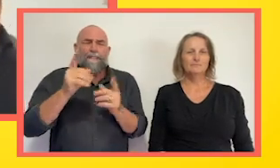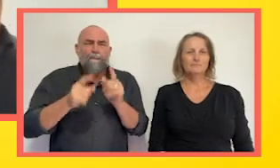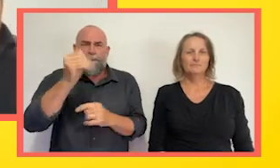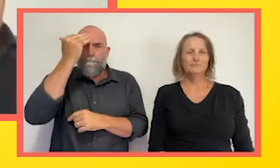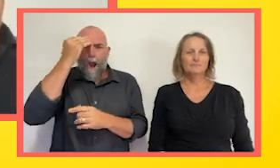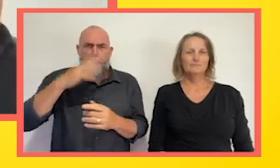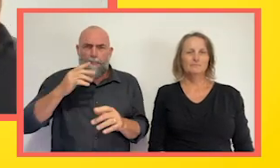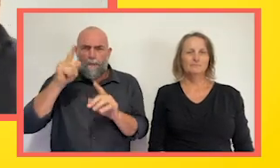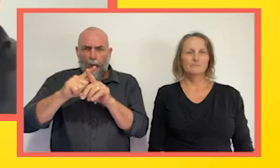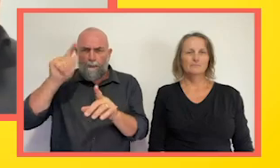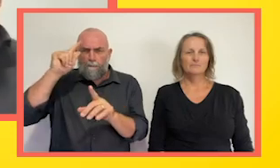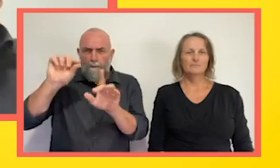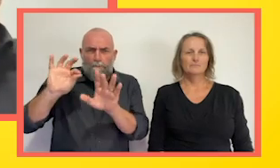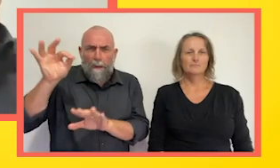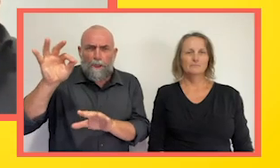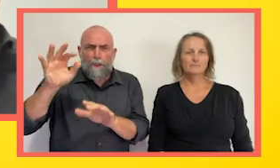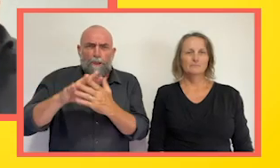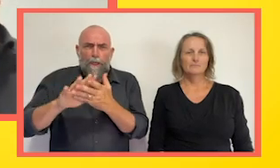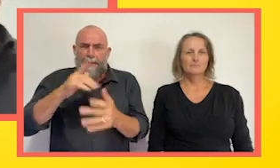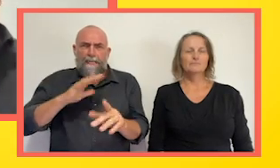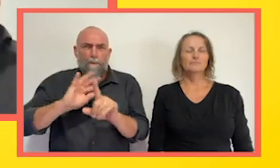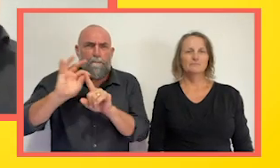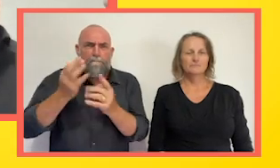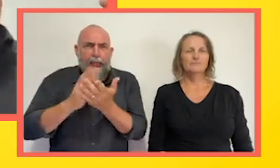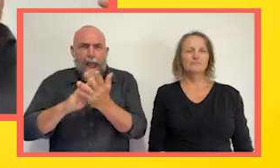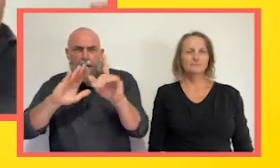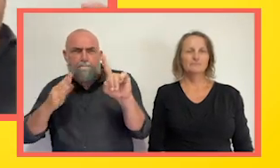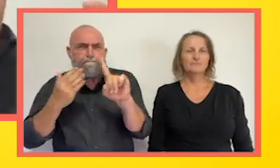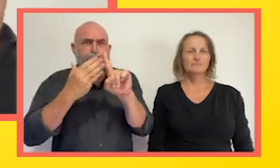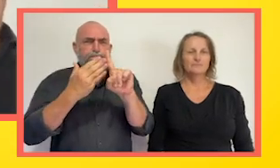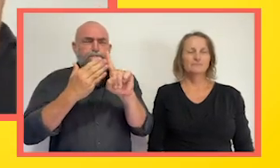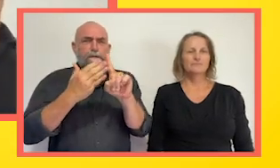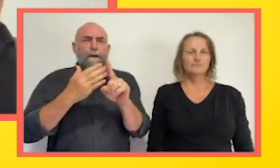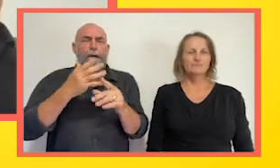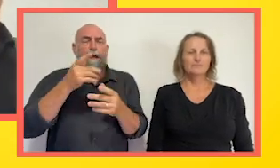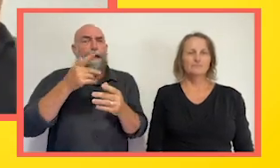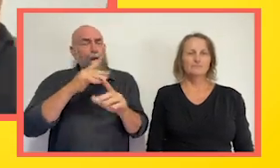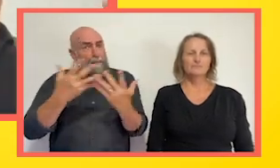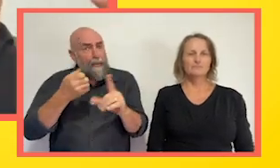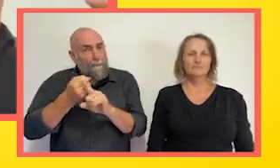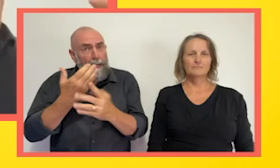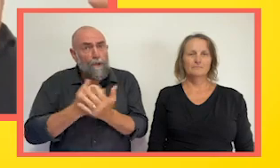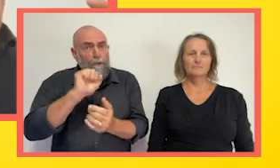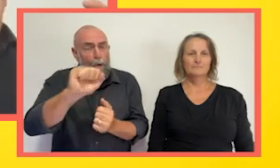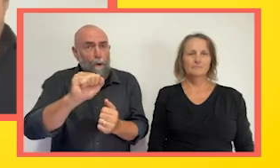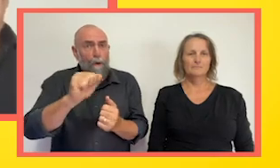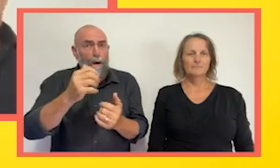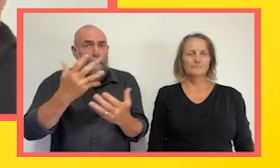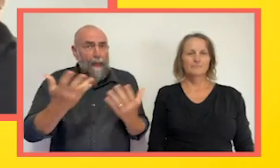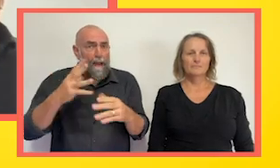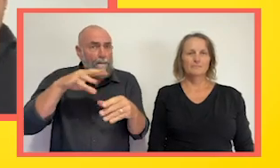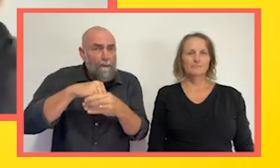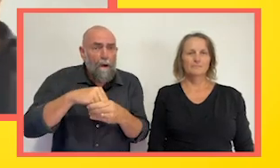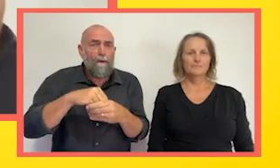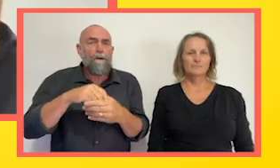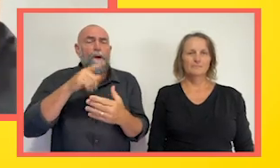agitation, that drive that you've got to improve. Has it affected your game? The change